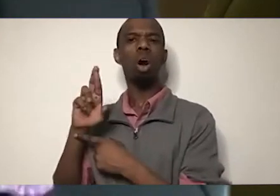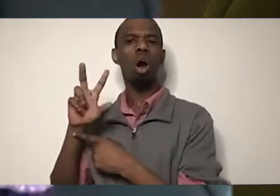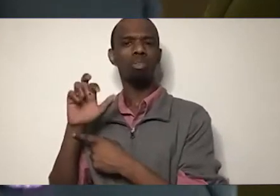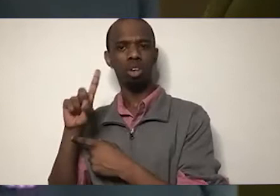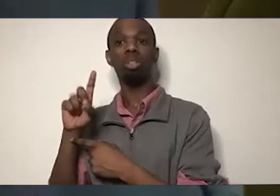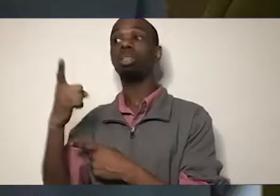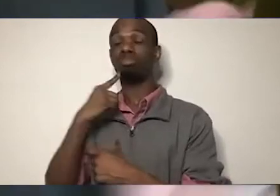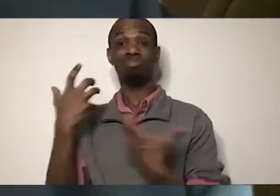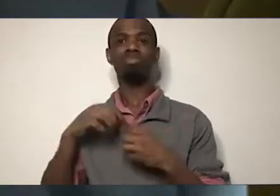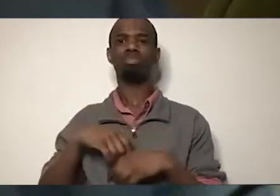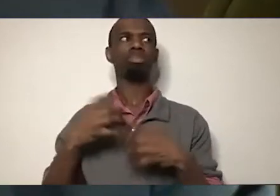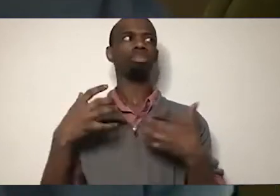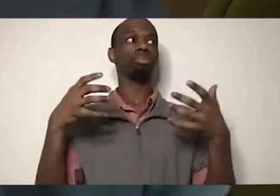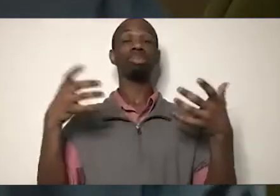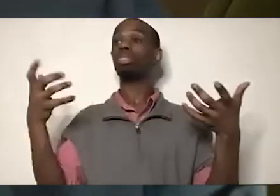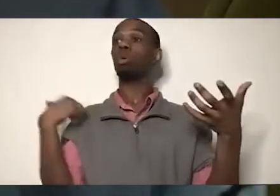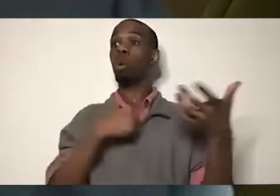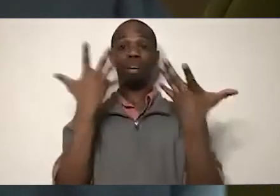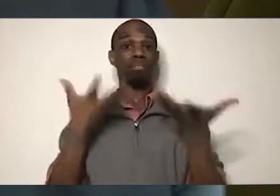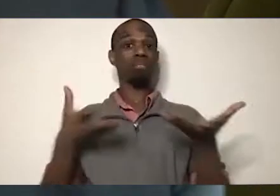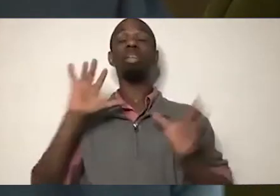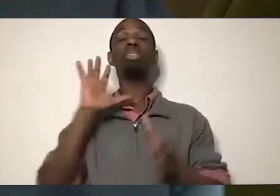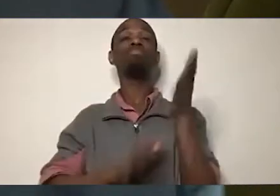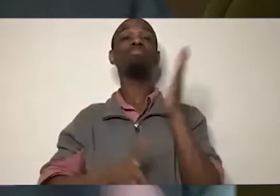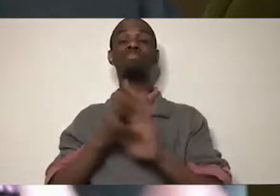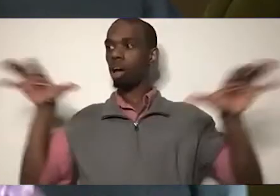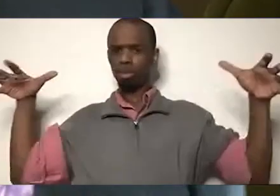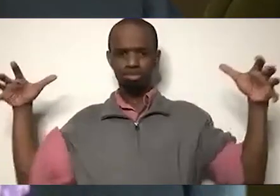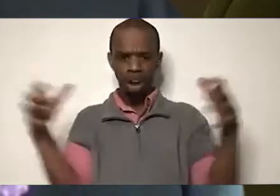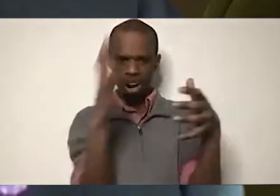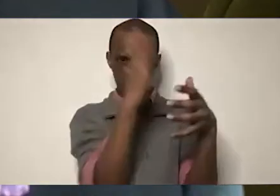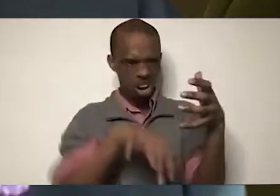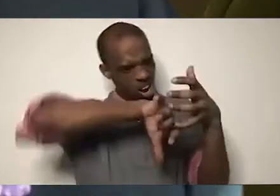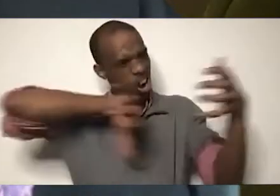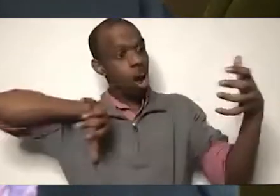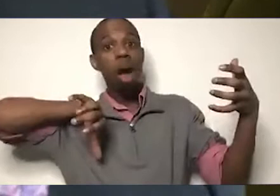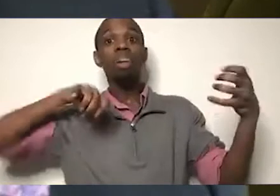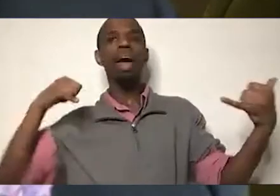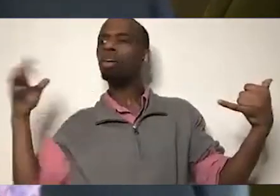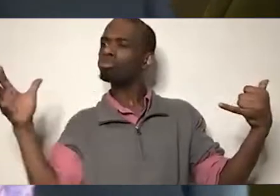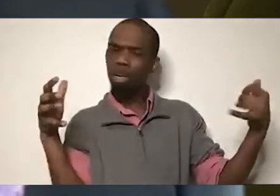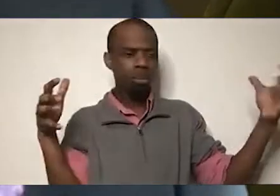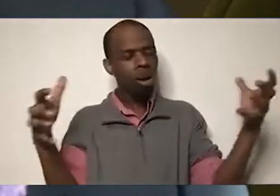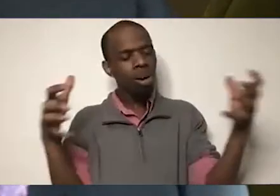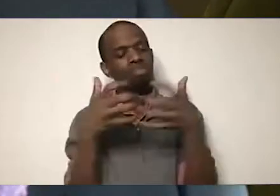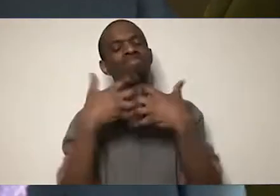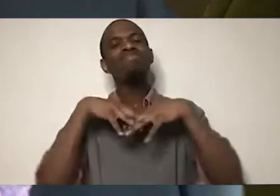parity. In fact, if we wanted to have residential equity in this country, 2/3 of African Americans would have to move somewhere